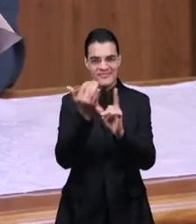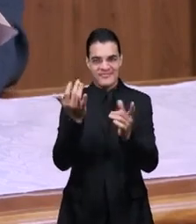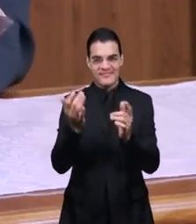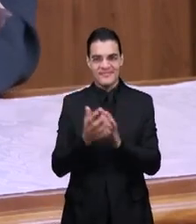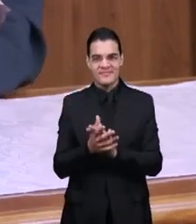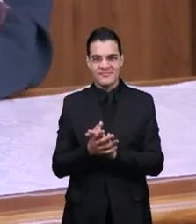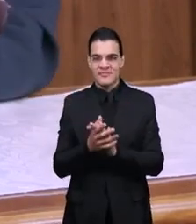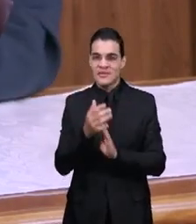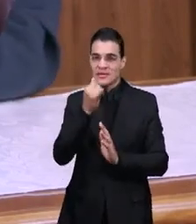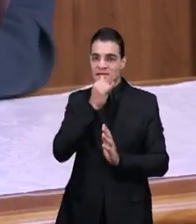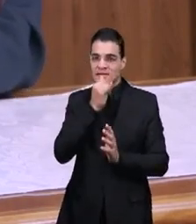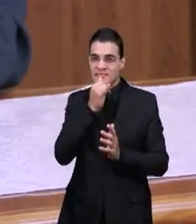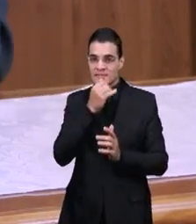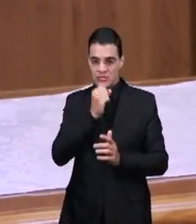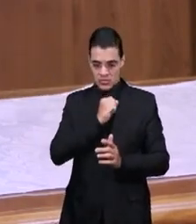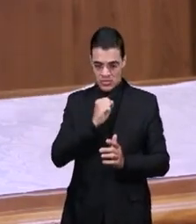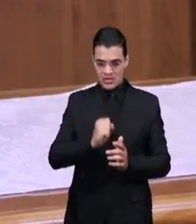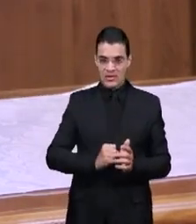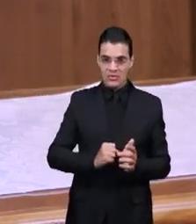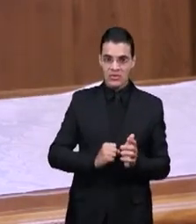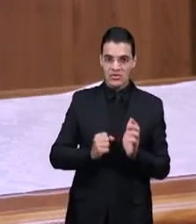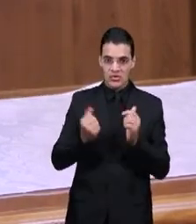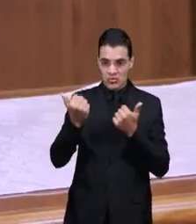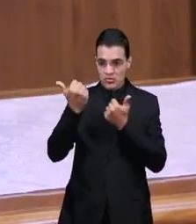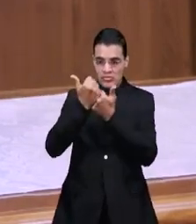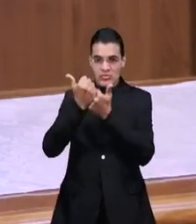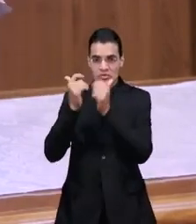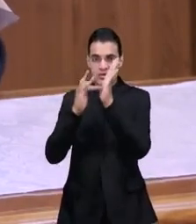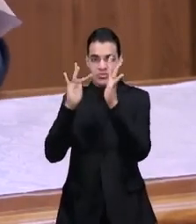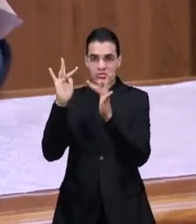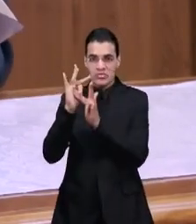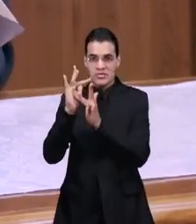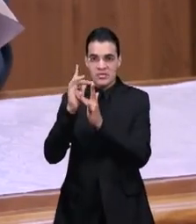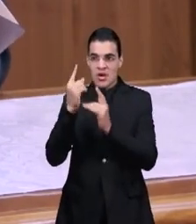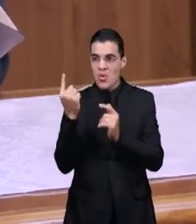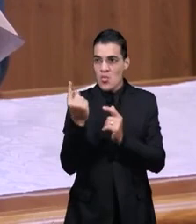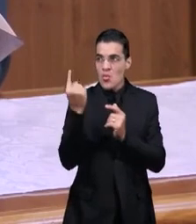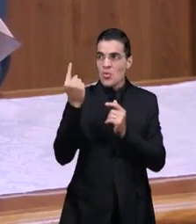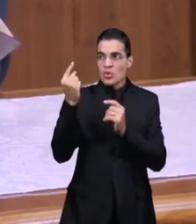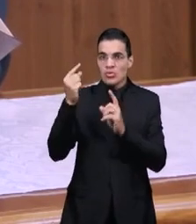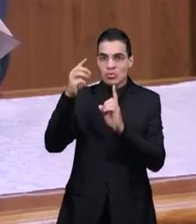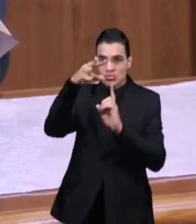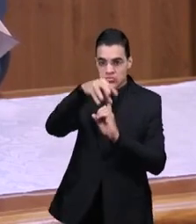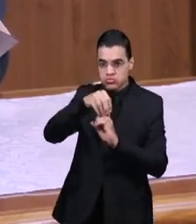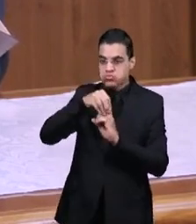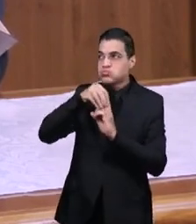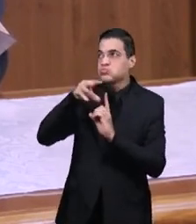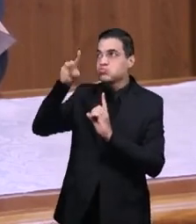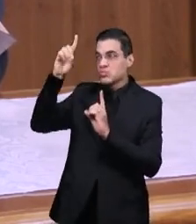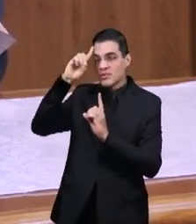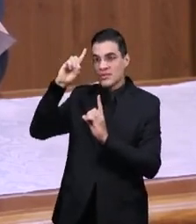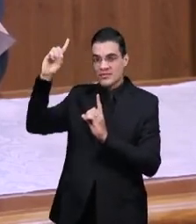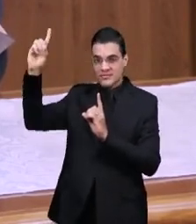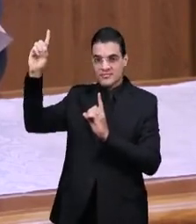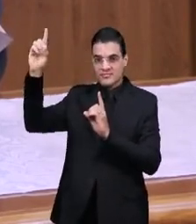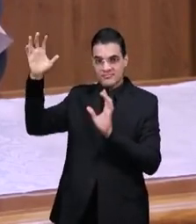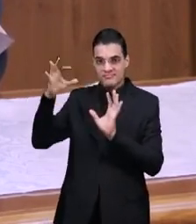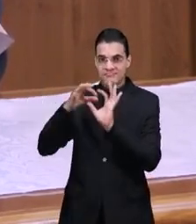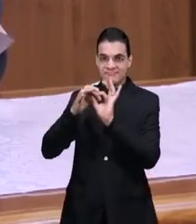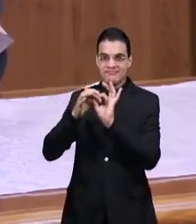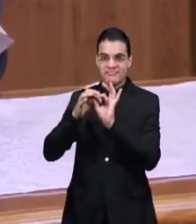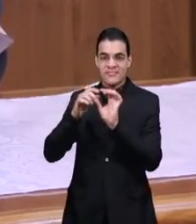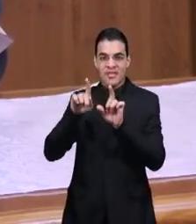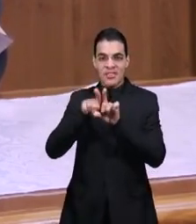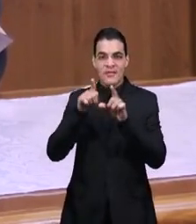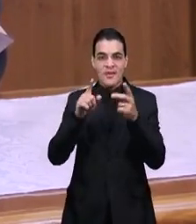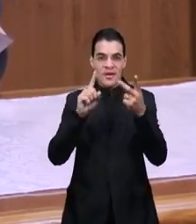can see in the priest being substituted by Jesus as the only mediator. Also, remember the lamb substituted by the